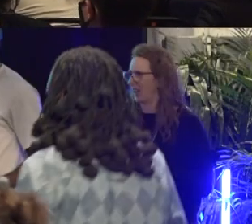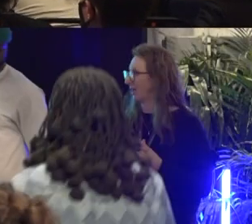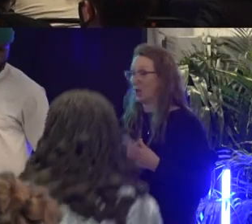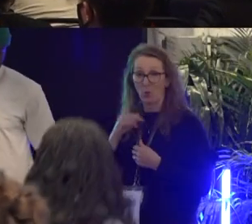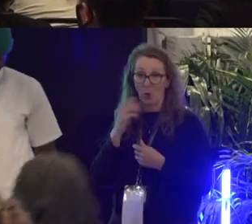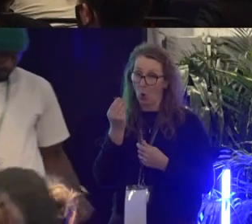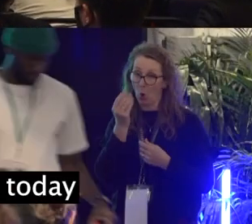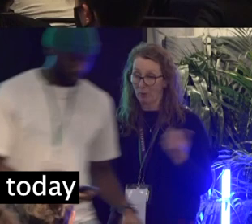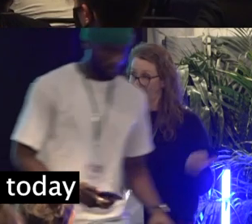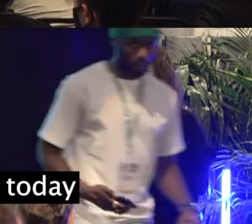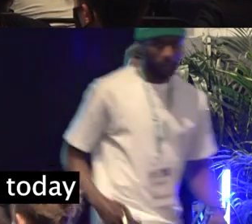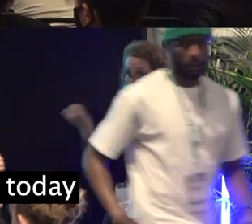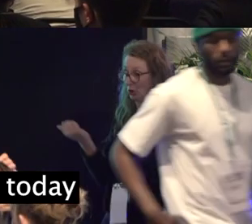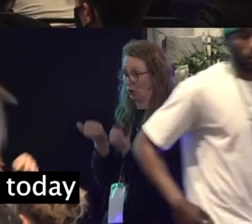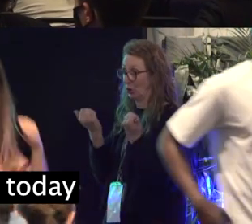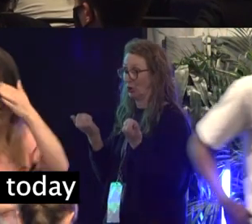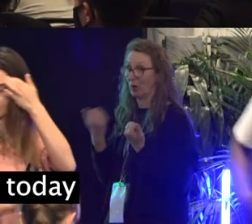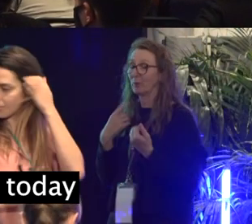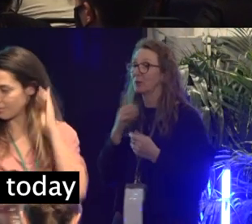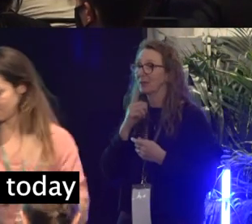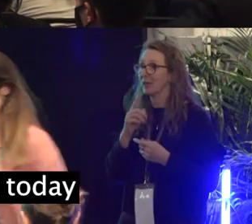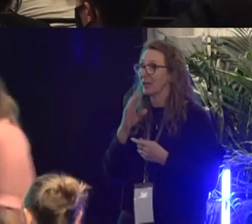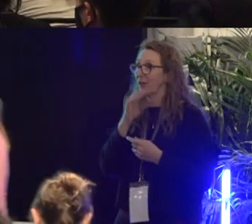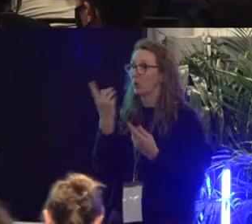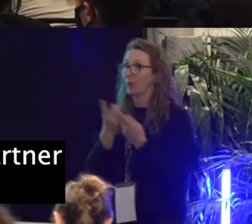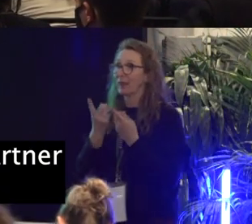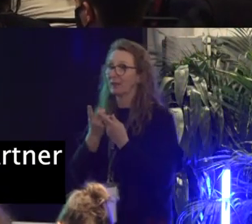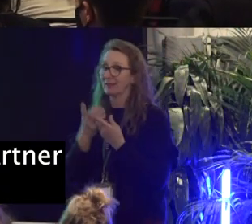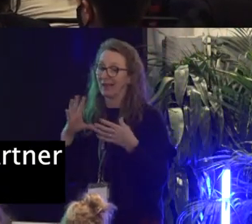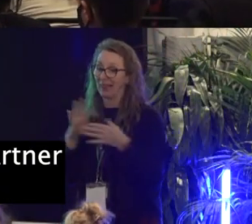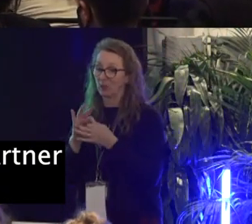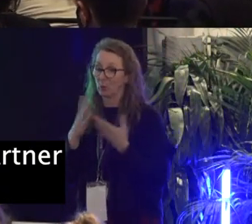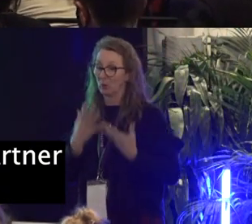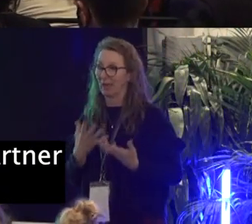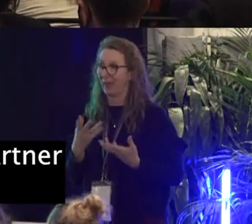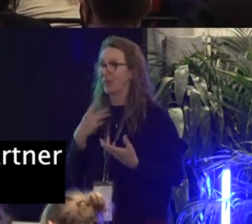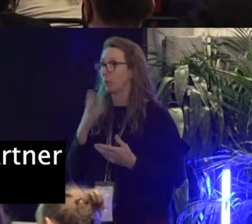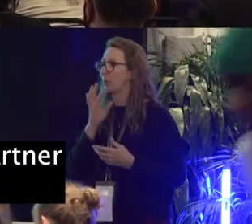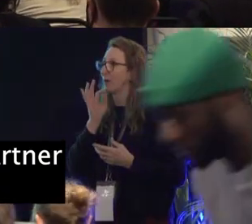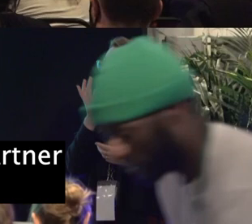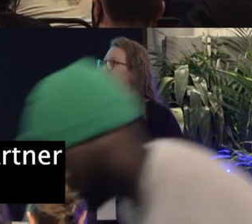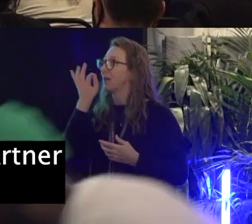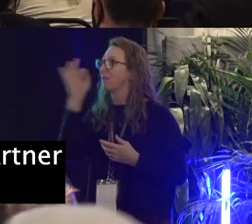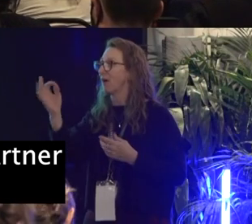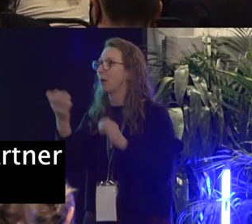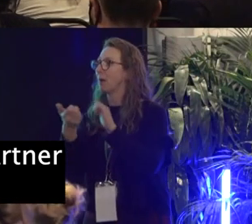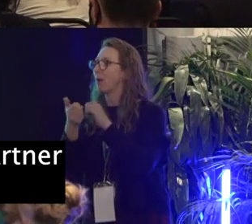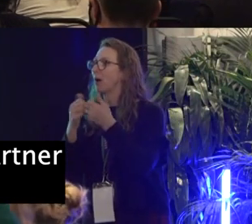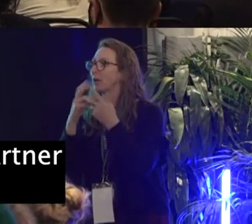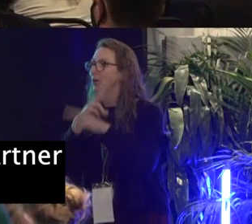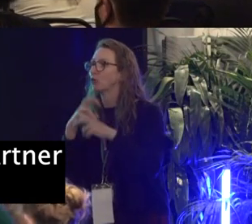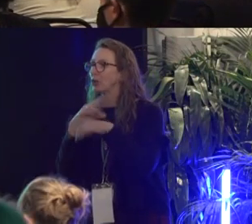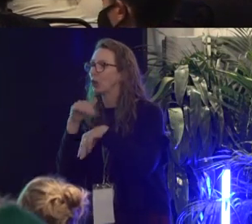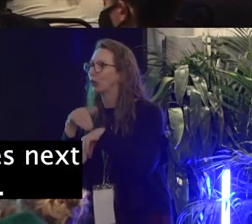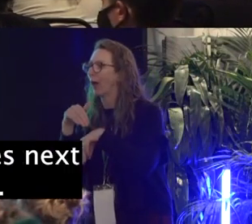nearly done. I'm going to say a few things about today, and then I'm going to invite my partner in research crime